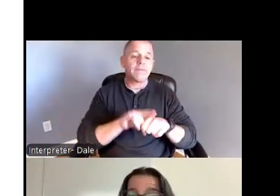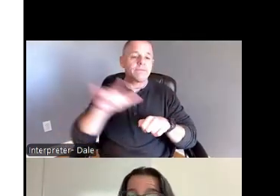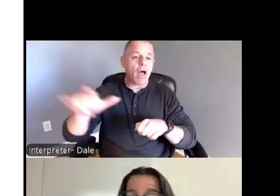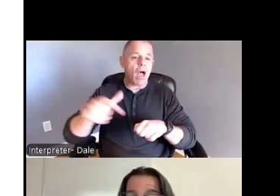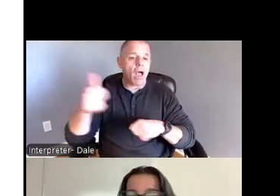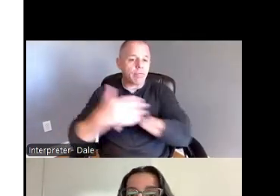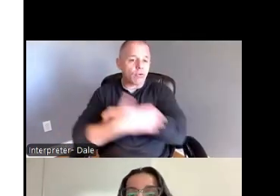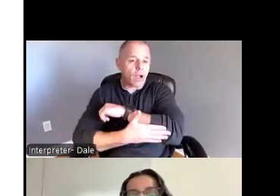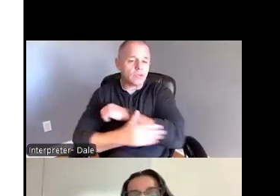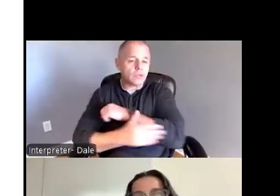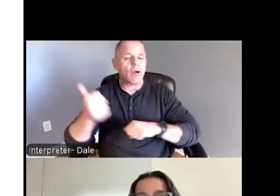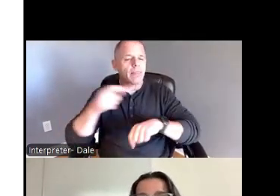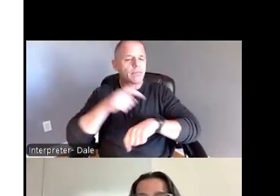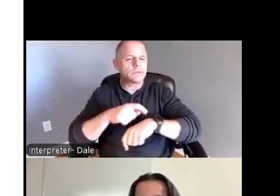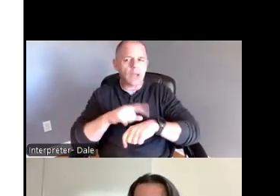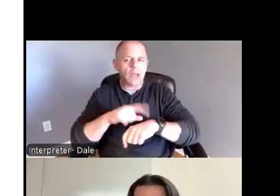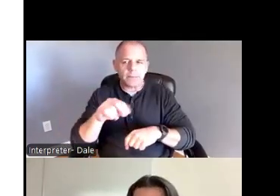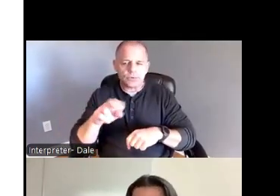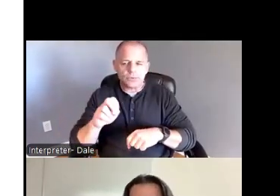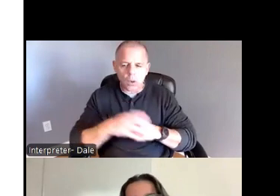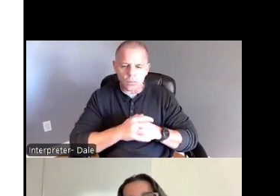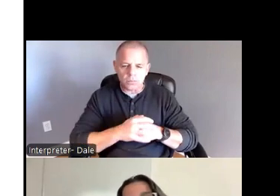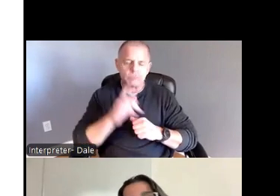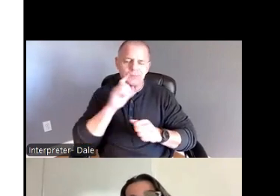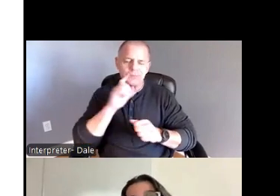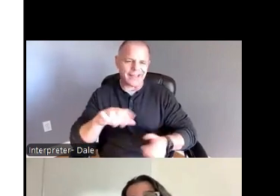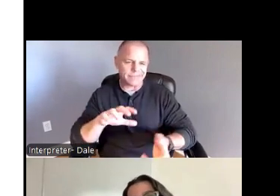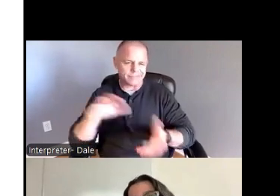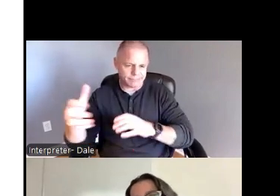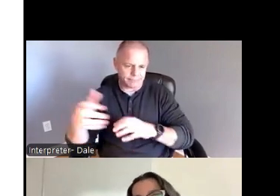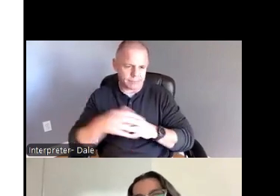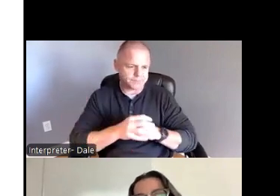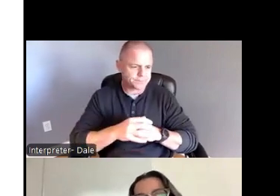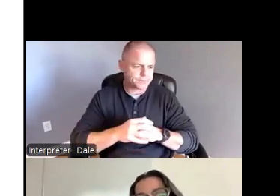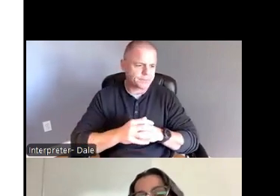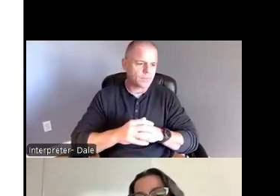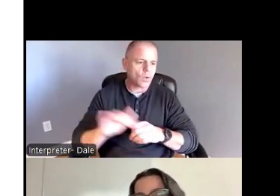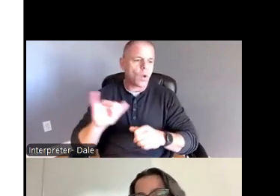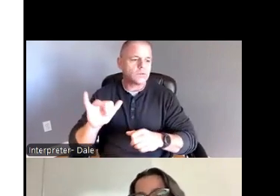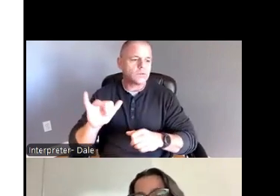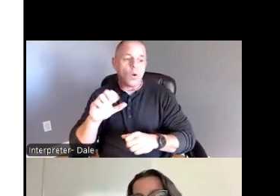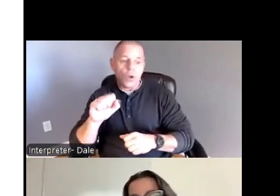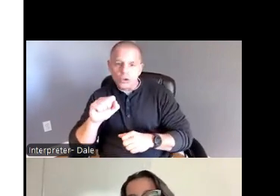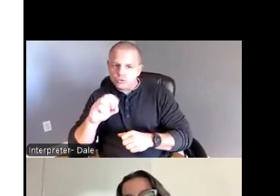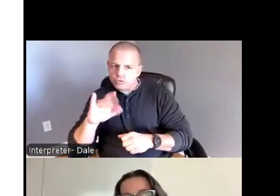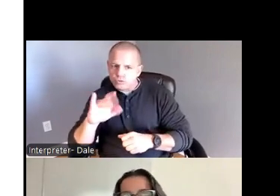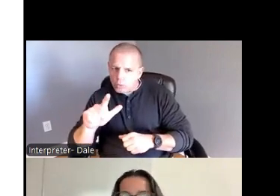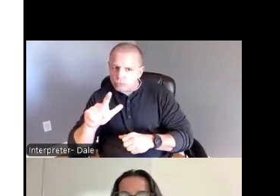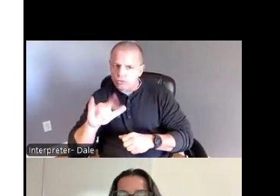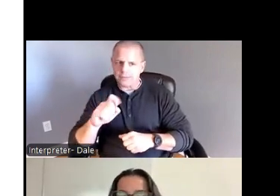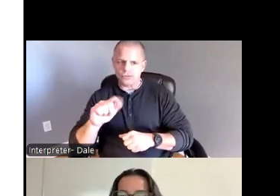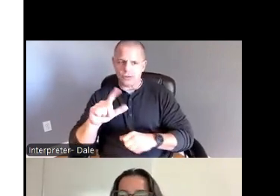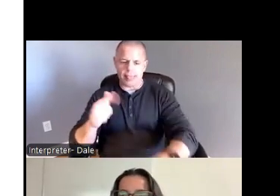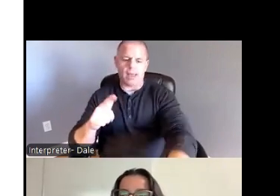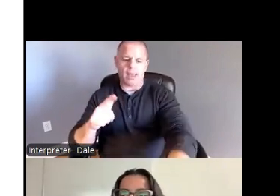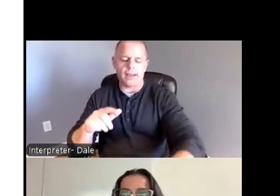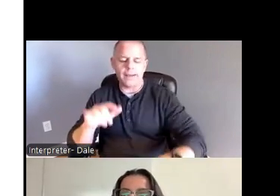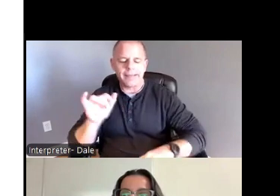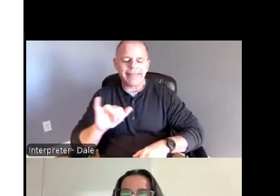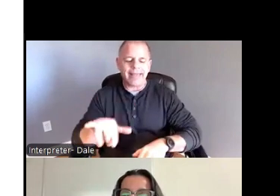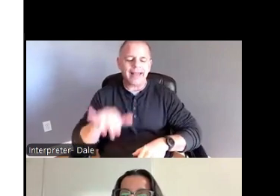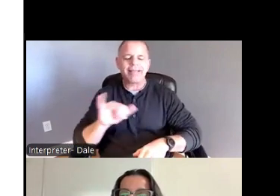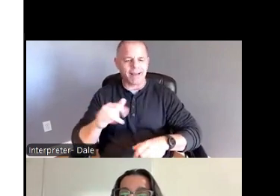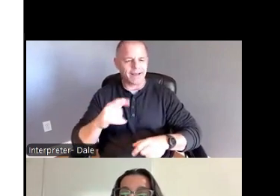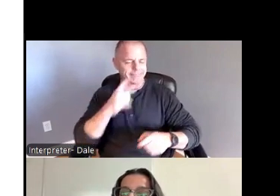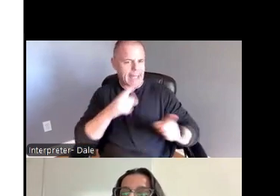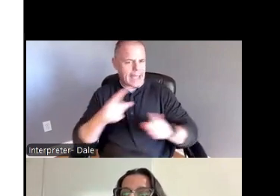different time zones, and also social jet lag. The social jet lag is like the modern trend